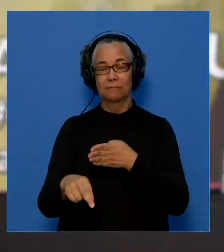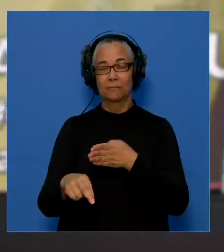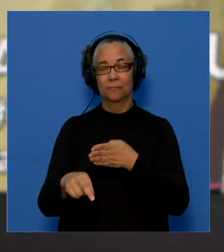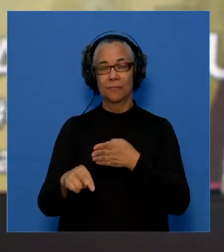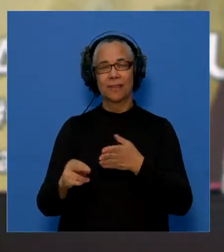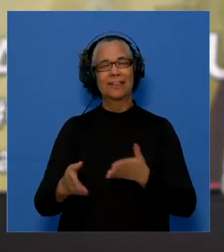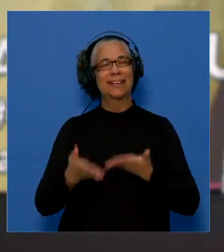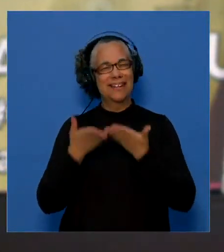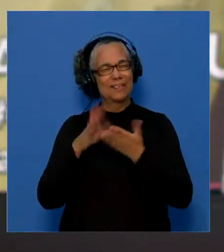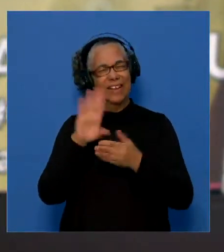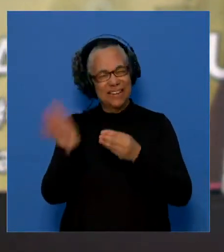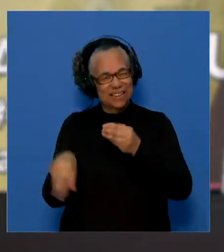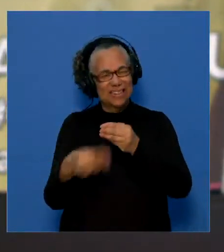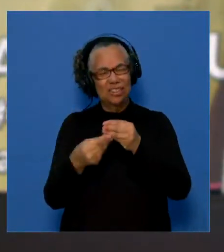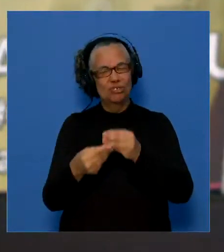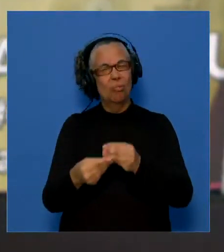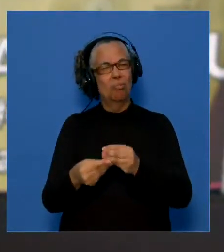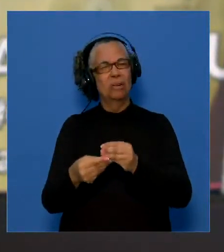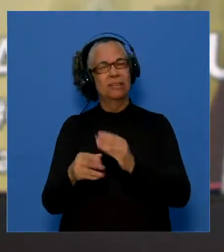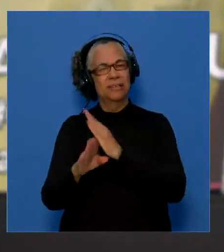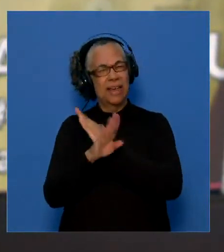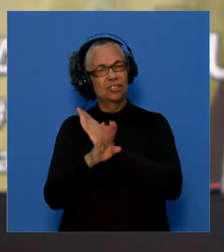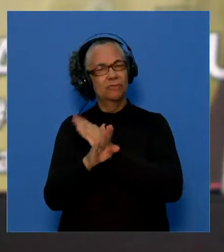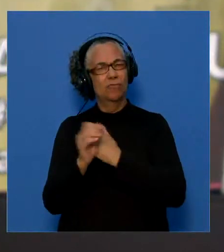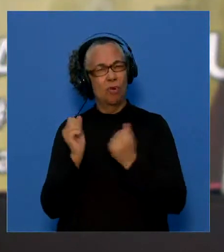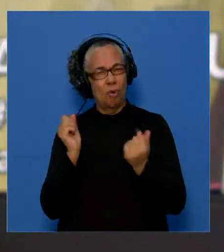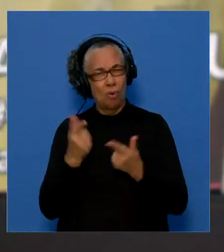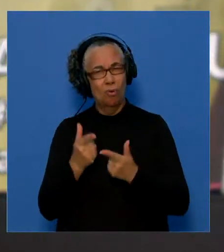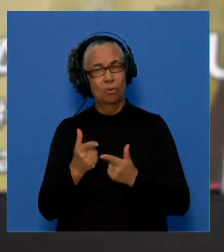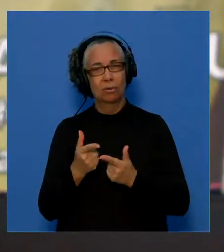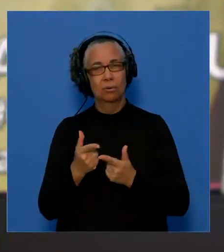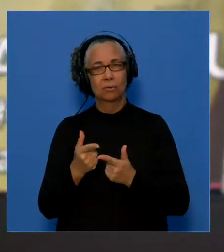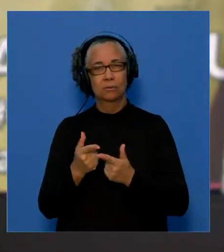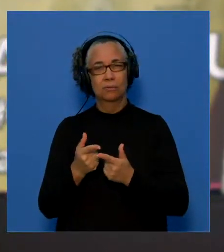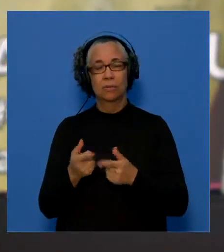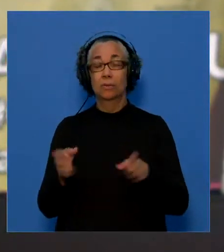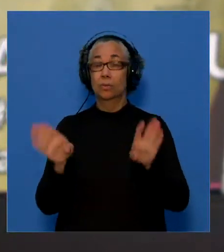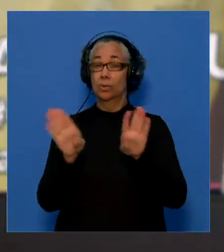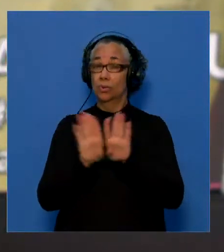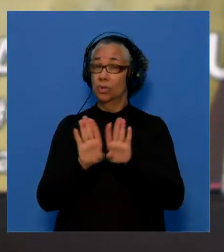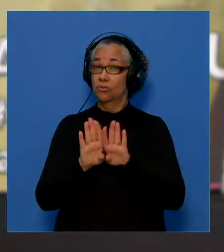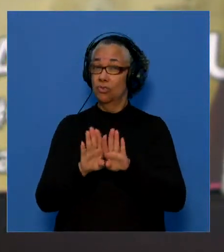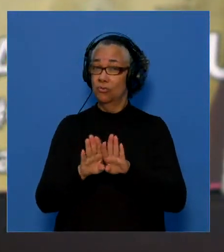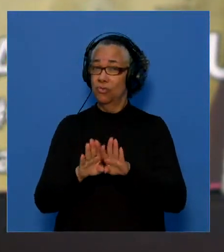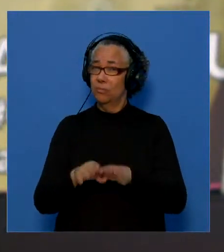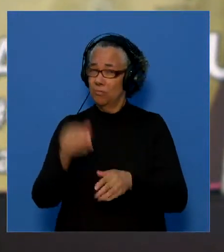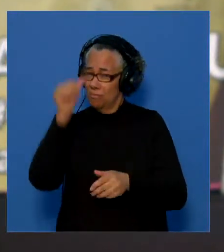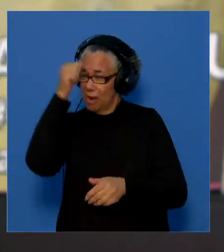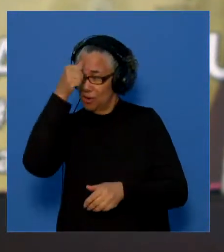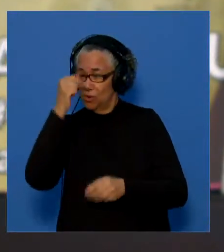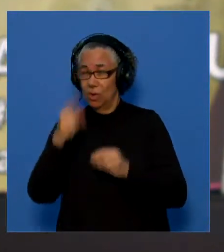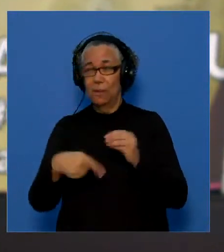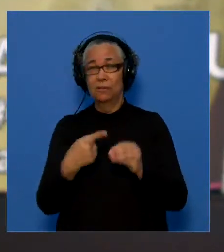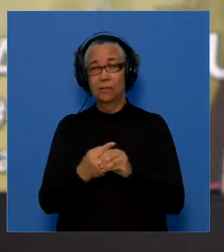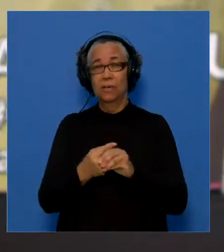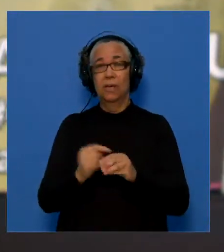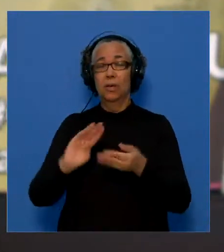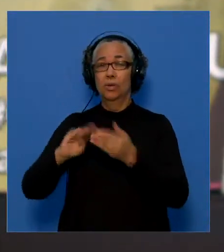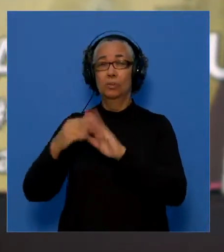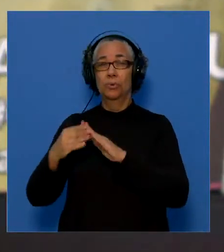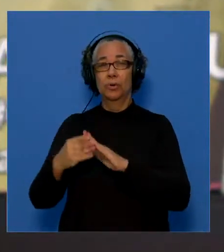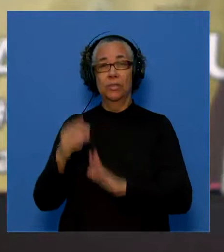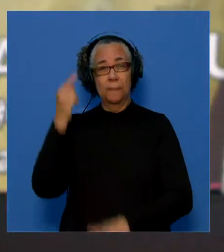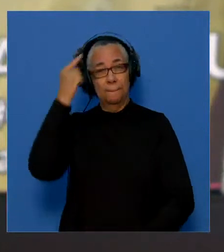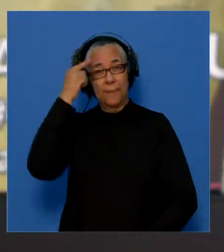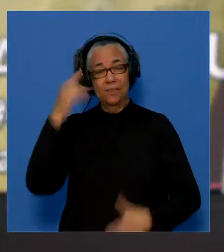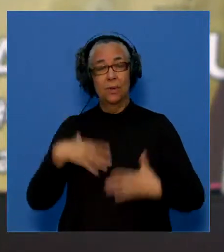of protection for all of us. In closing, I would like to remind the public about the availability of the Community Mental Health Wellbeing